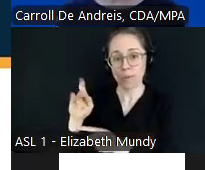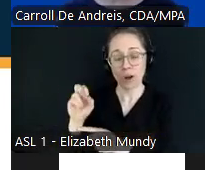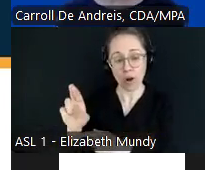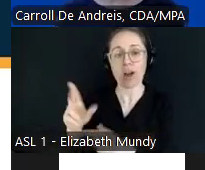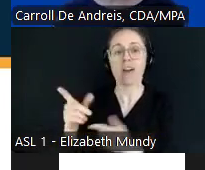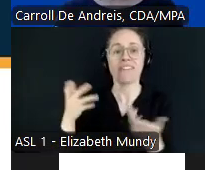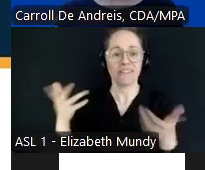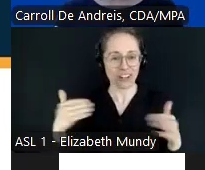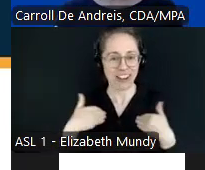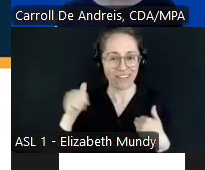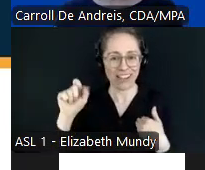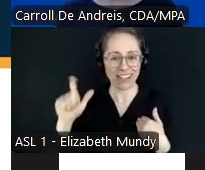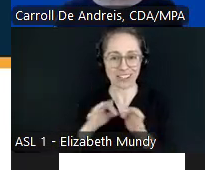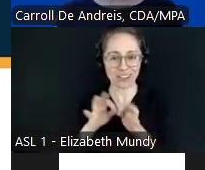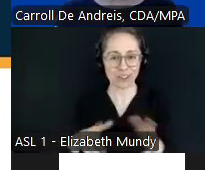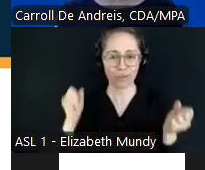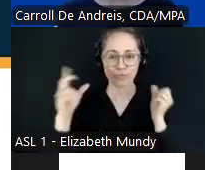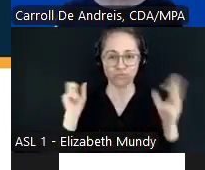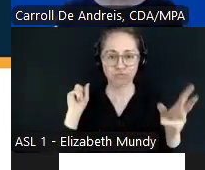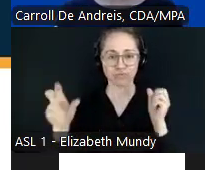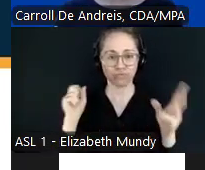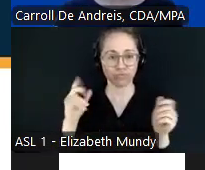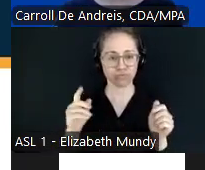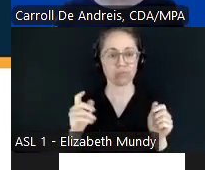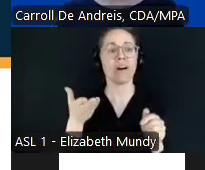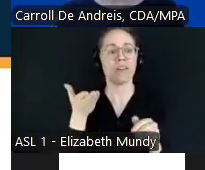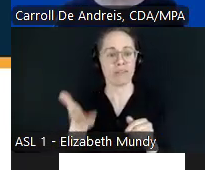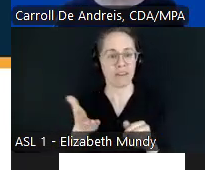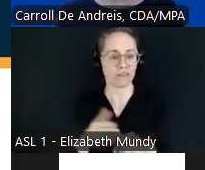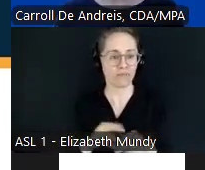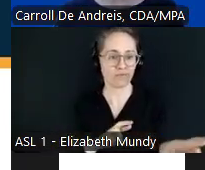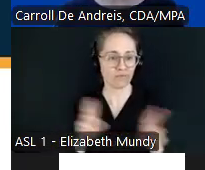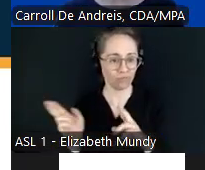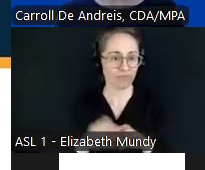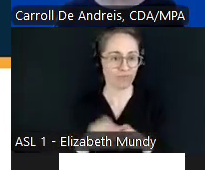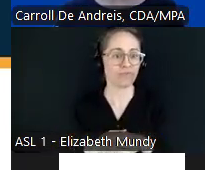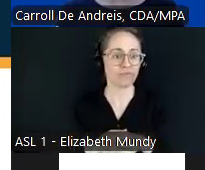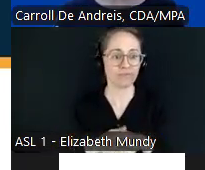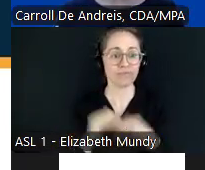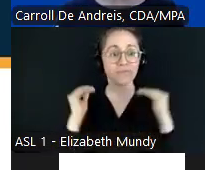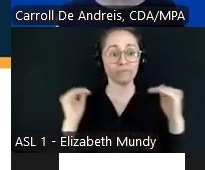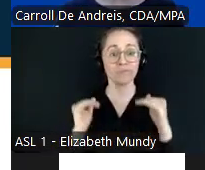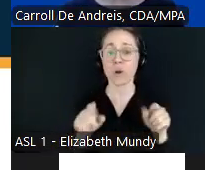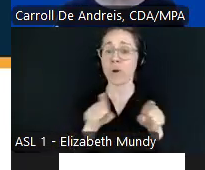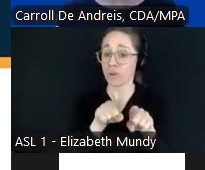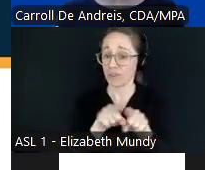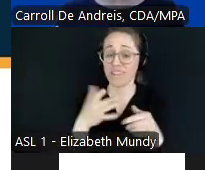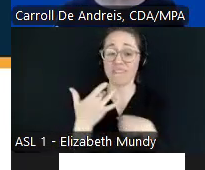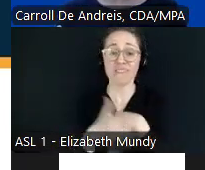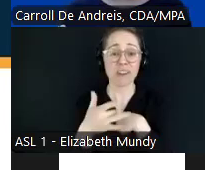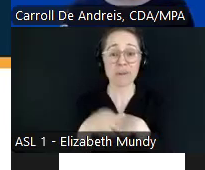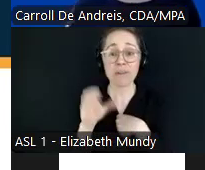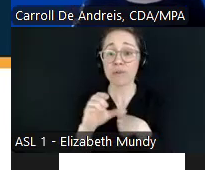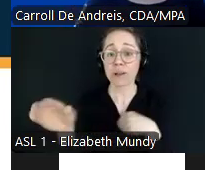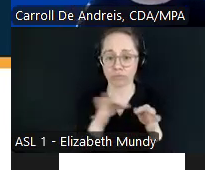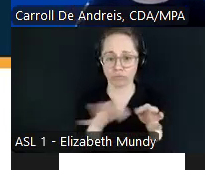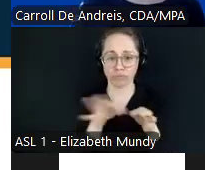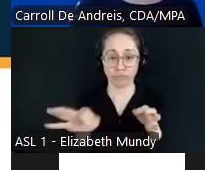Sign Language available, streamed through the webinar. And we also have closed captioning available to